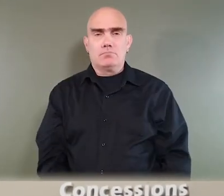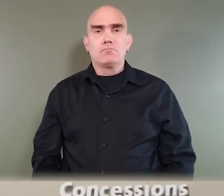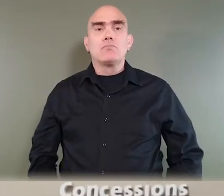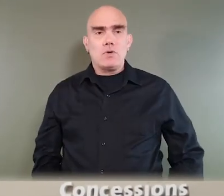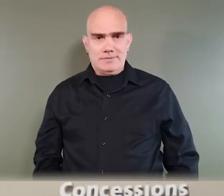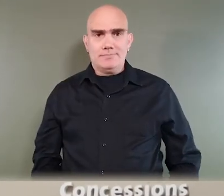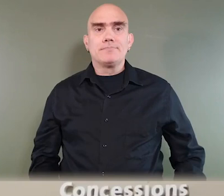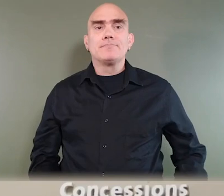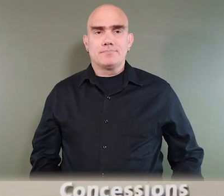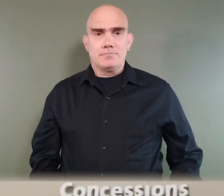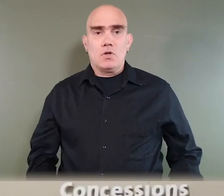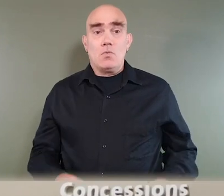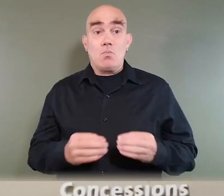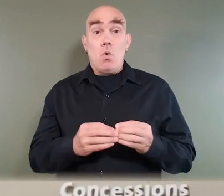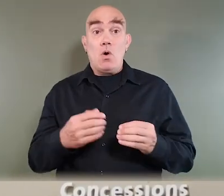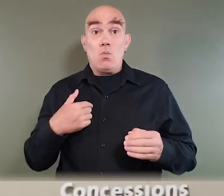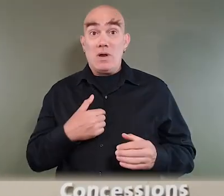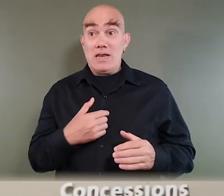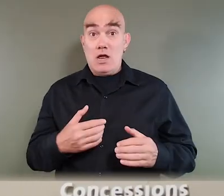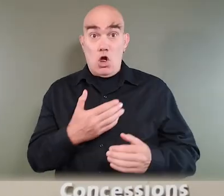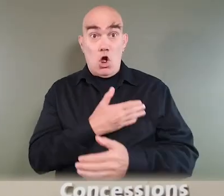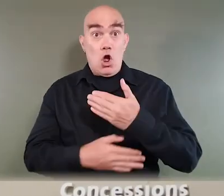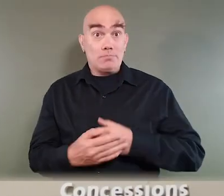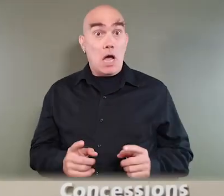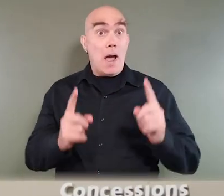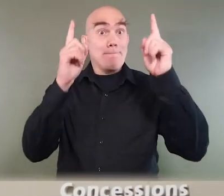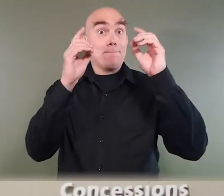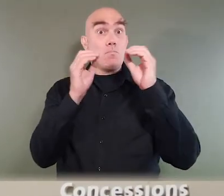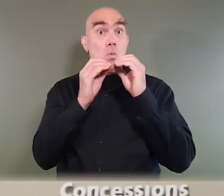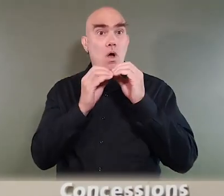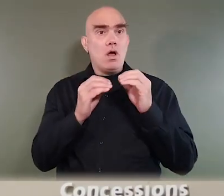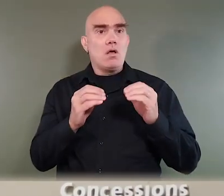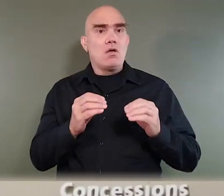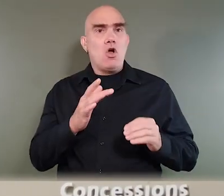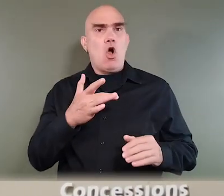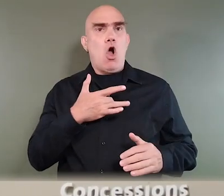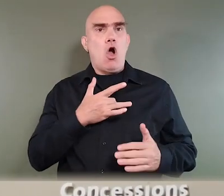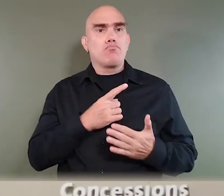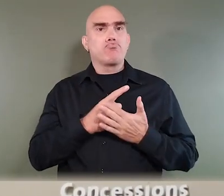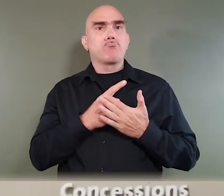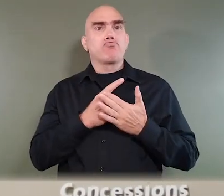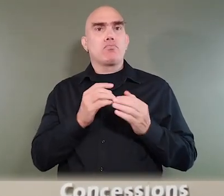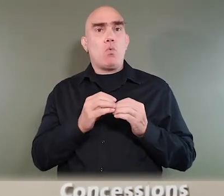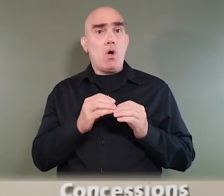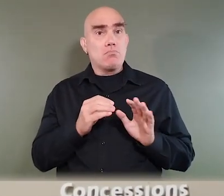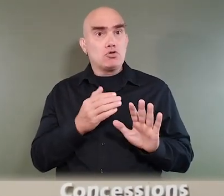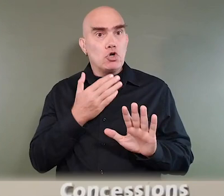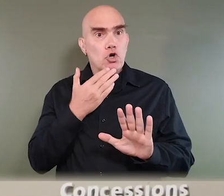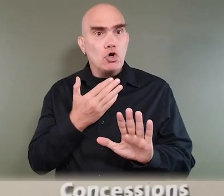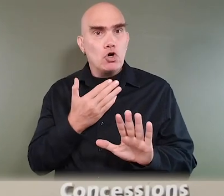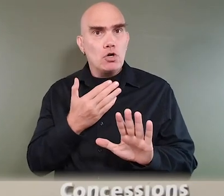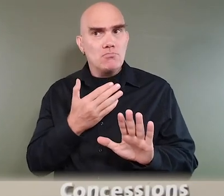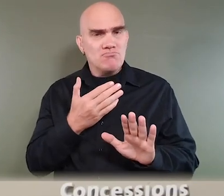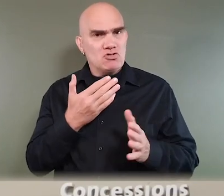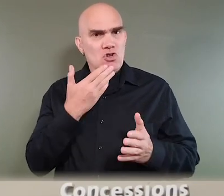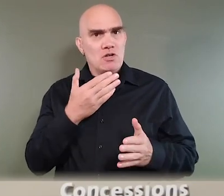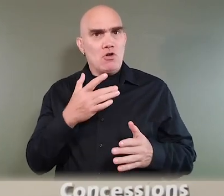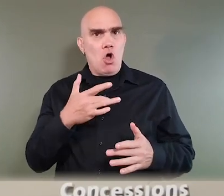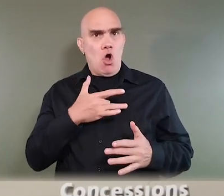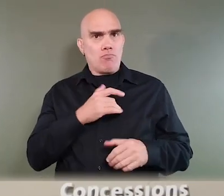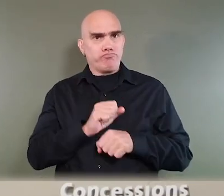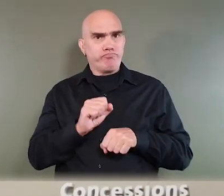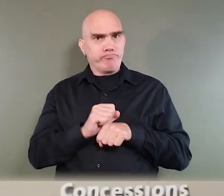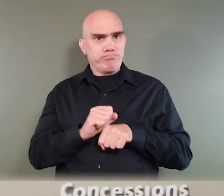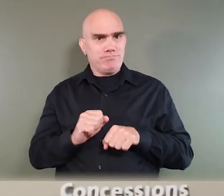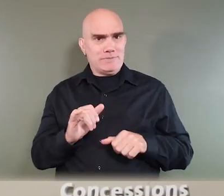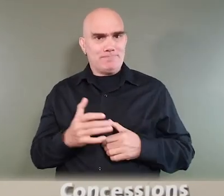Right? The more we take our arms up, the higher our heart rate gets. It's good cardiovascular work as well. Walk your